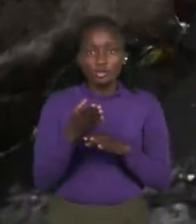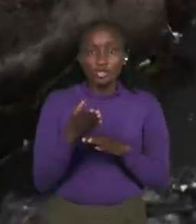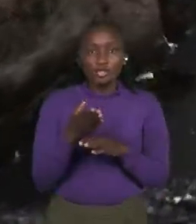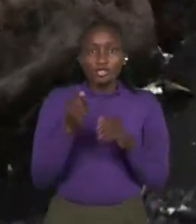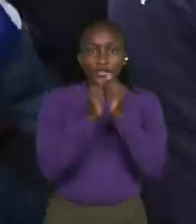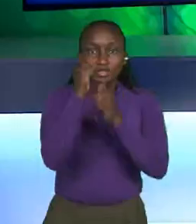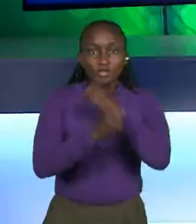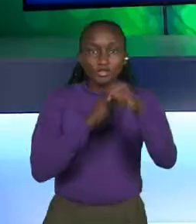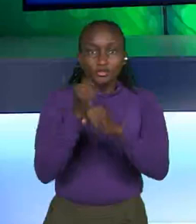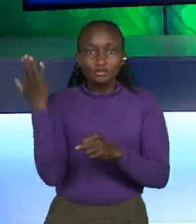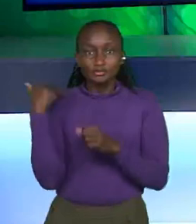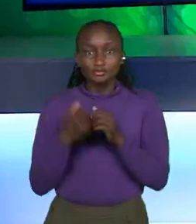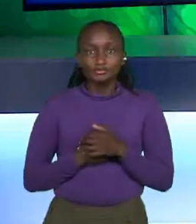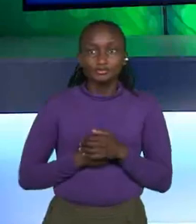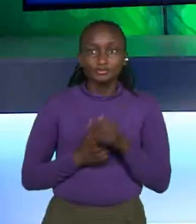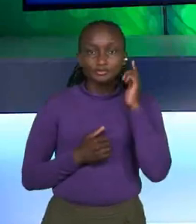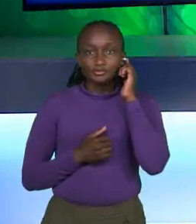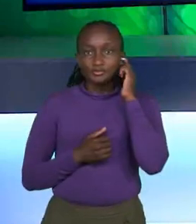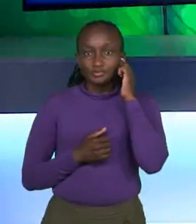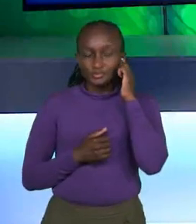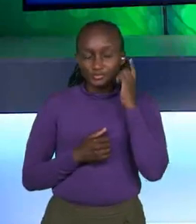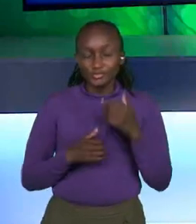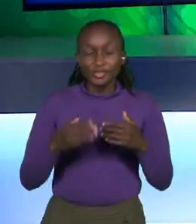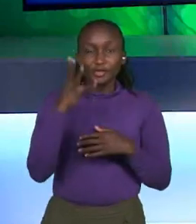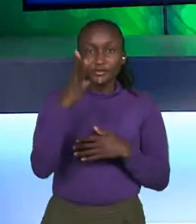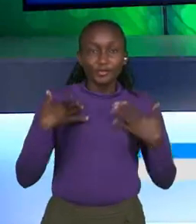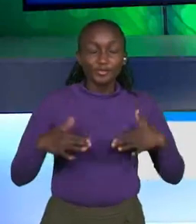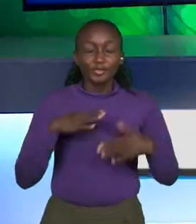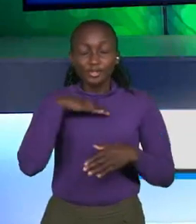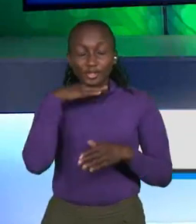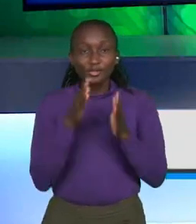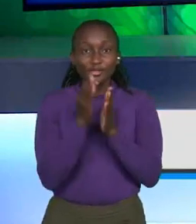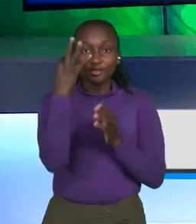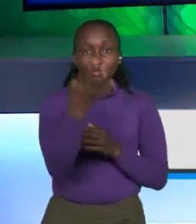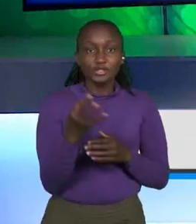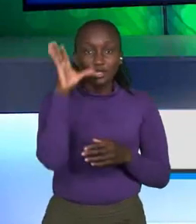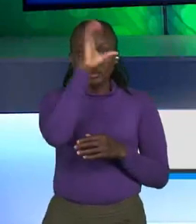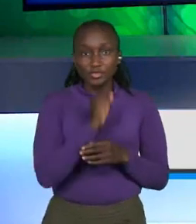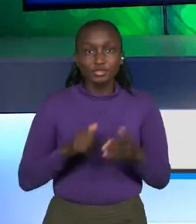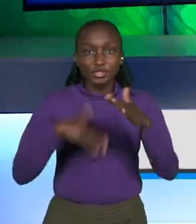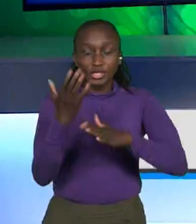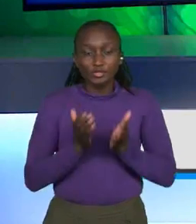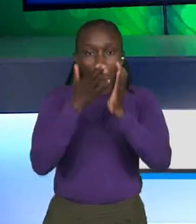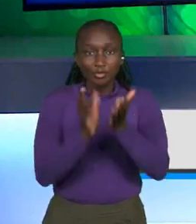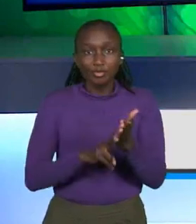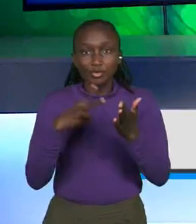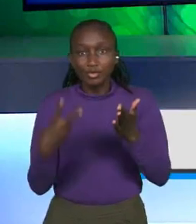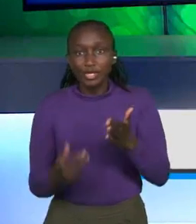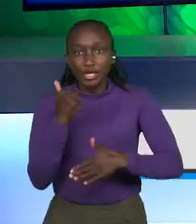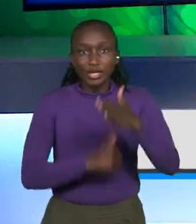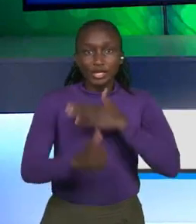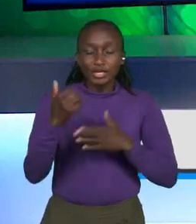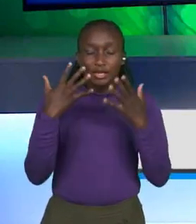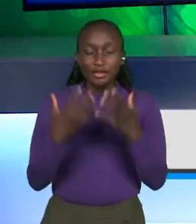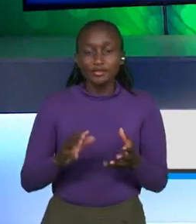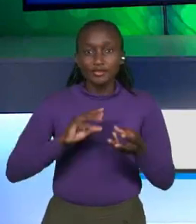ago. At least four people died and three are missing after a boat carrying dozens of tourists capsized under heavy storms